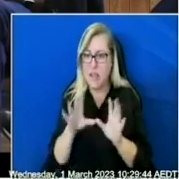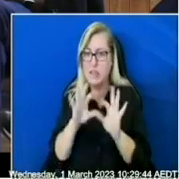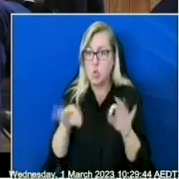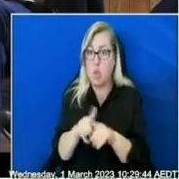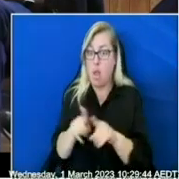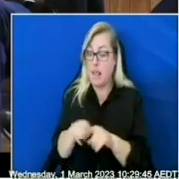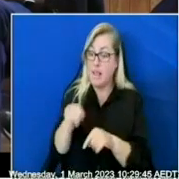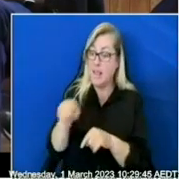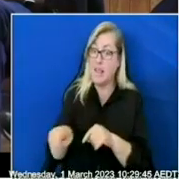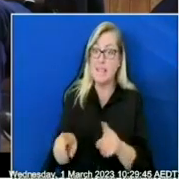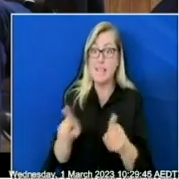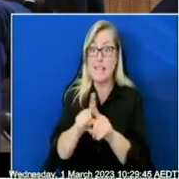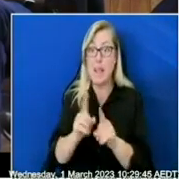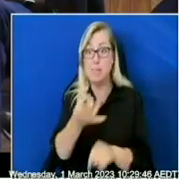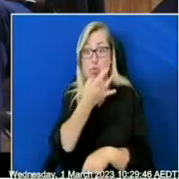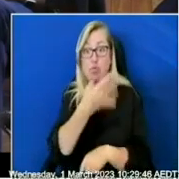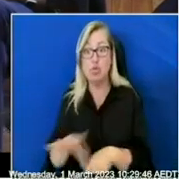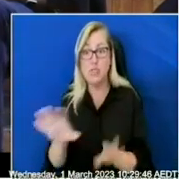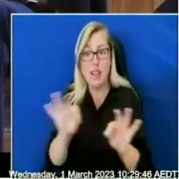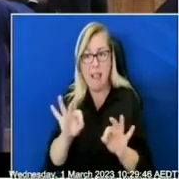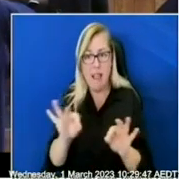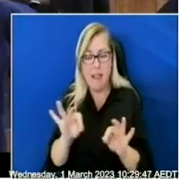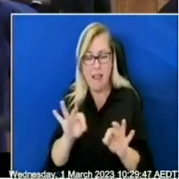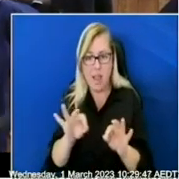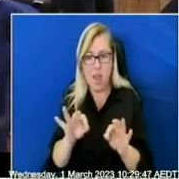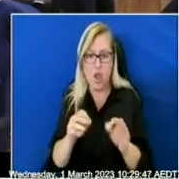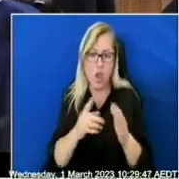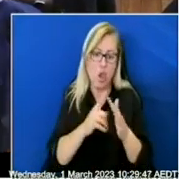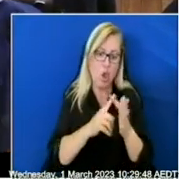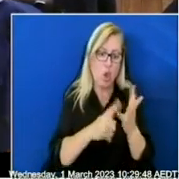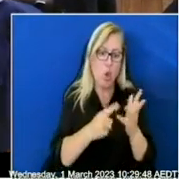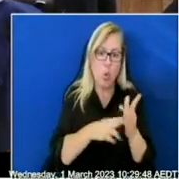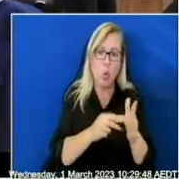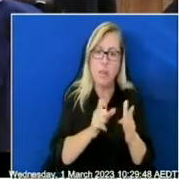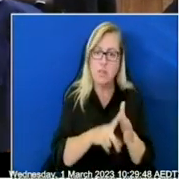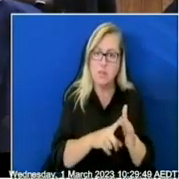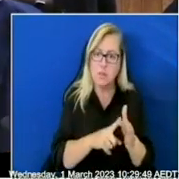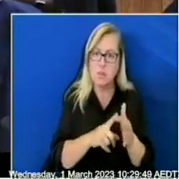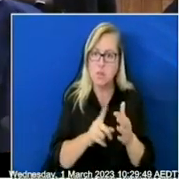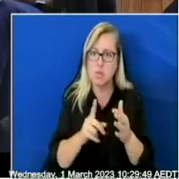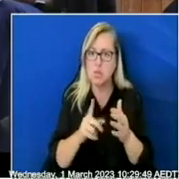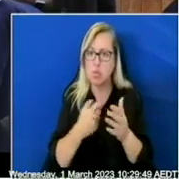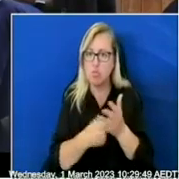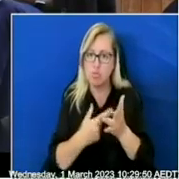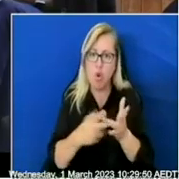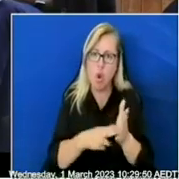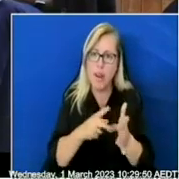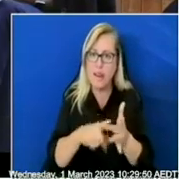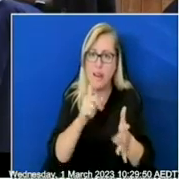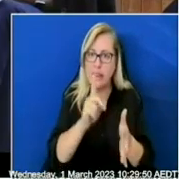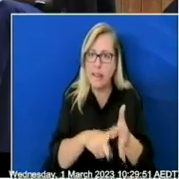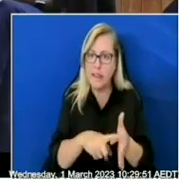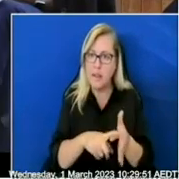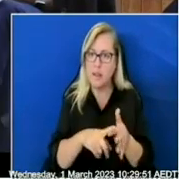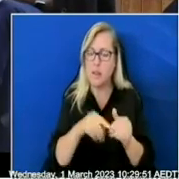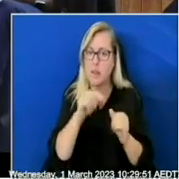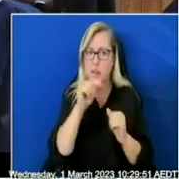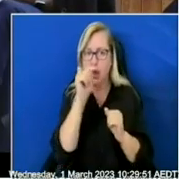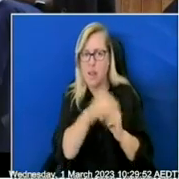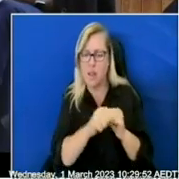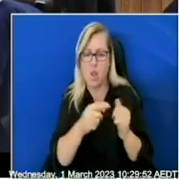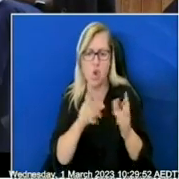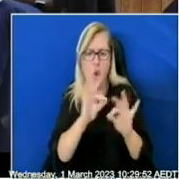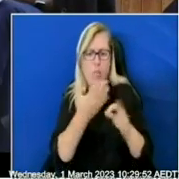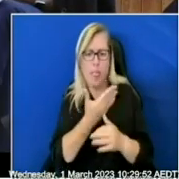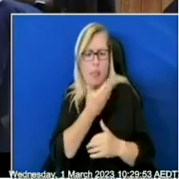Gloria. Monty Foster and Lyle Foster's kids, they live up the mission and all of those beautiful stories and memories. They're now this piece of